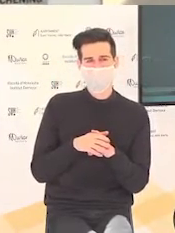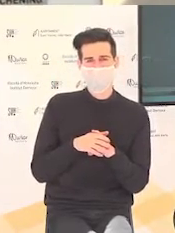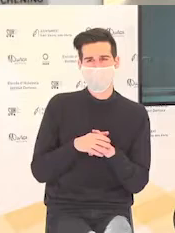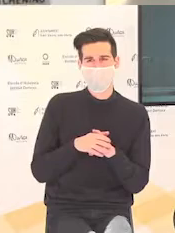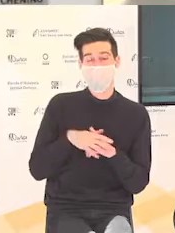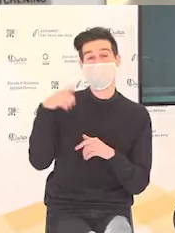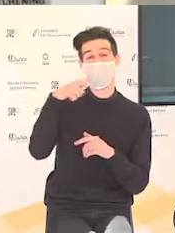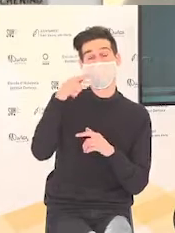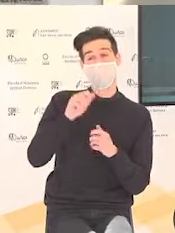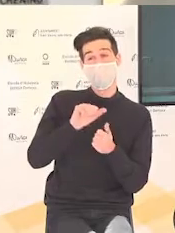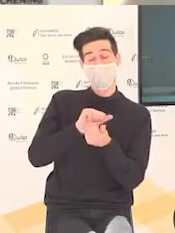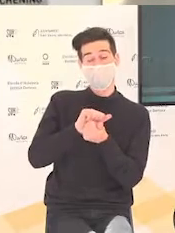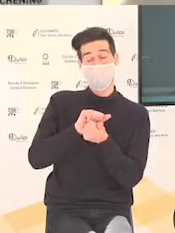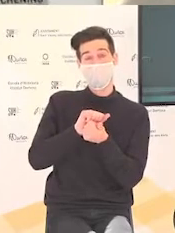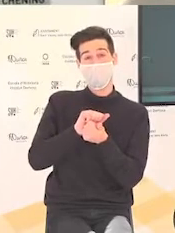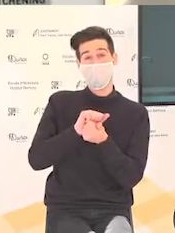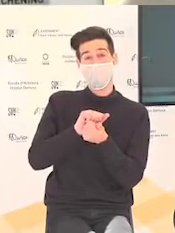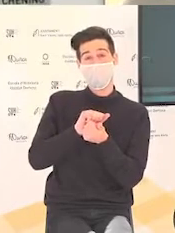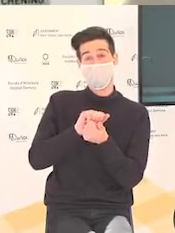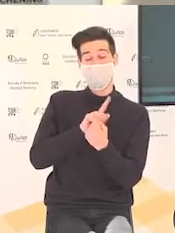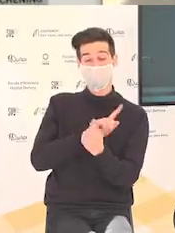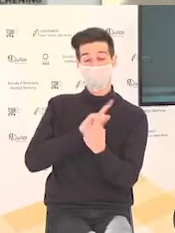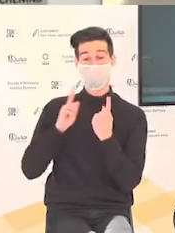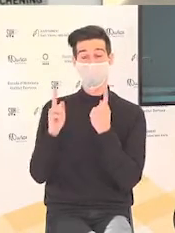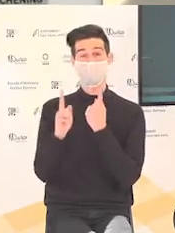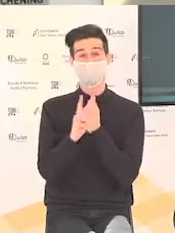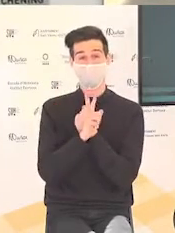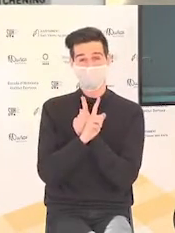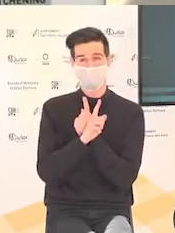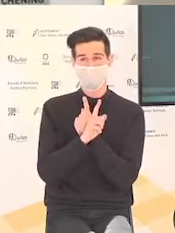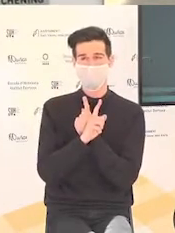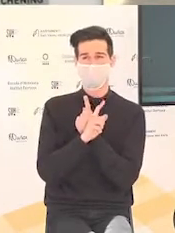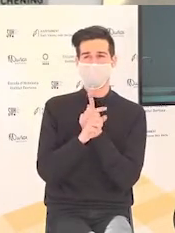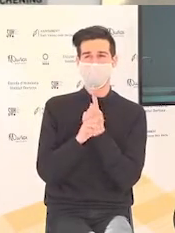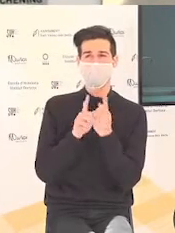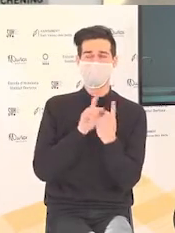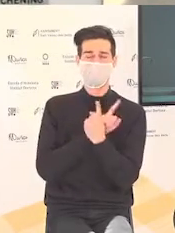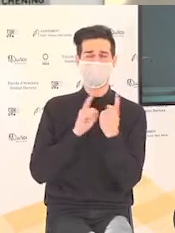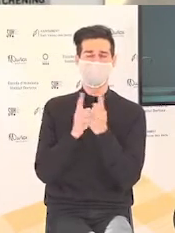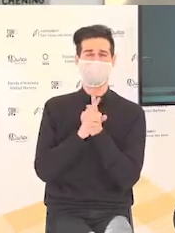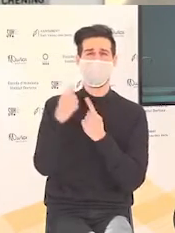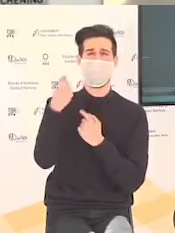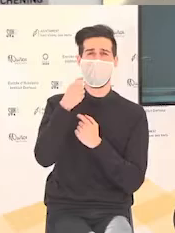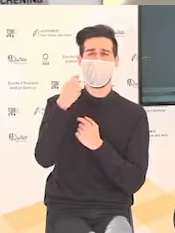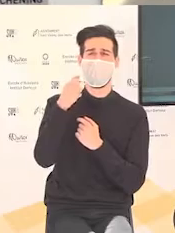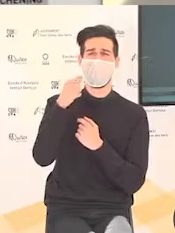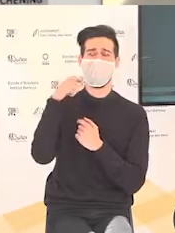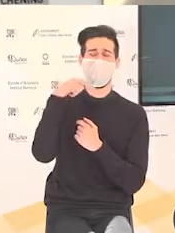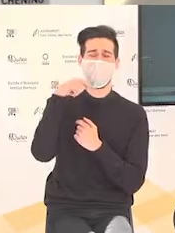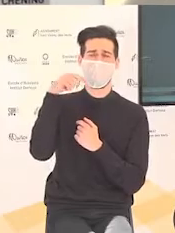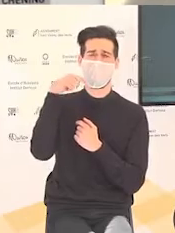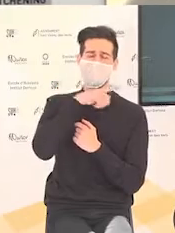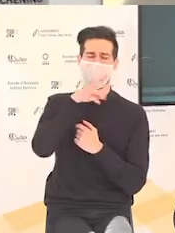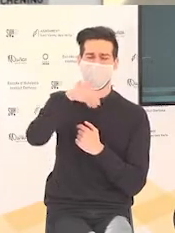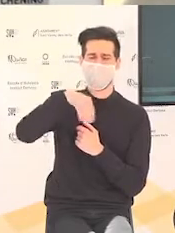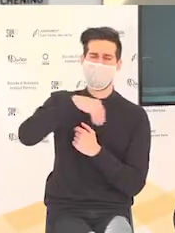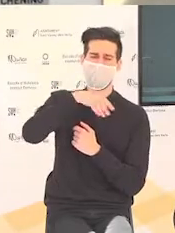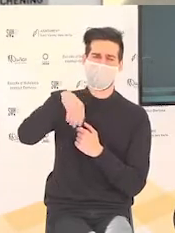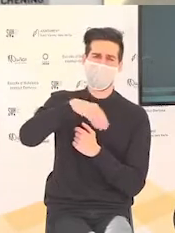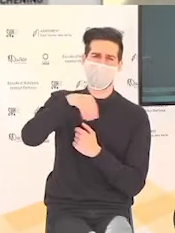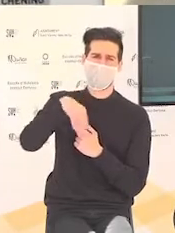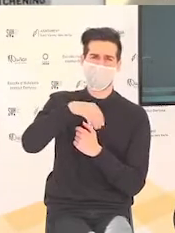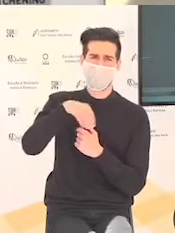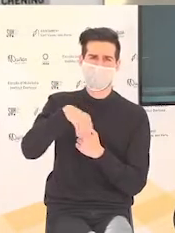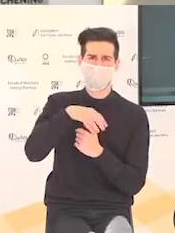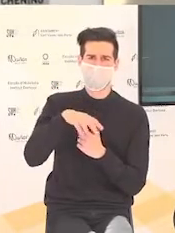un sustituto del azúcar y que también me permite tener una receta más seca. We've just got to be a little bit careful. This is that fiber, it comes in the body